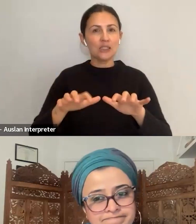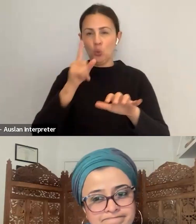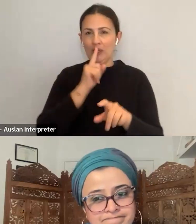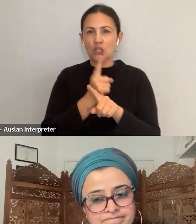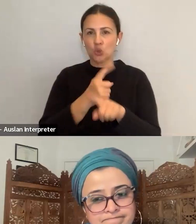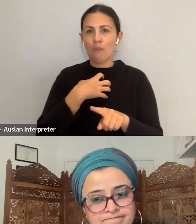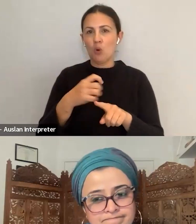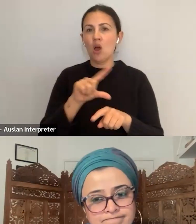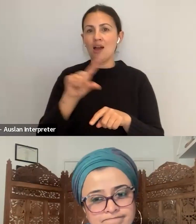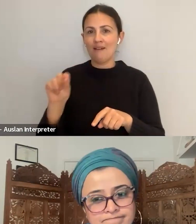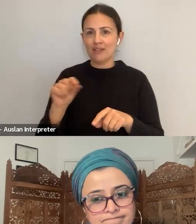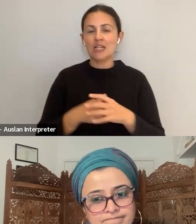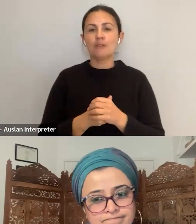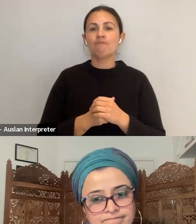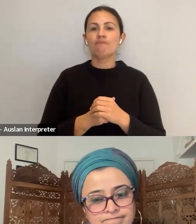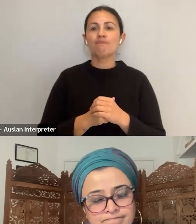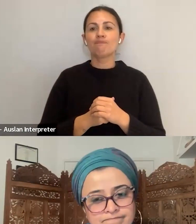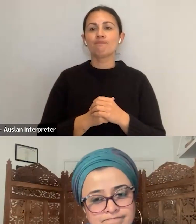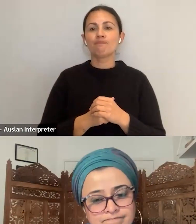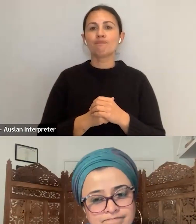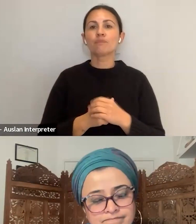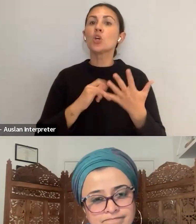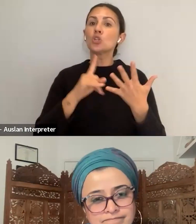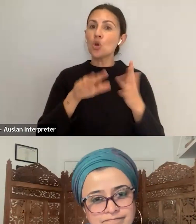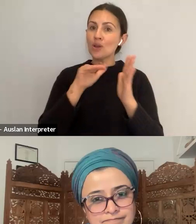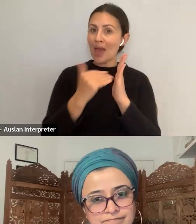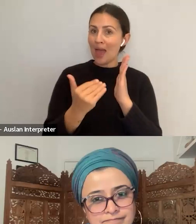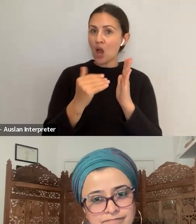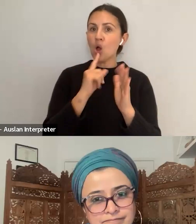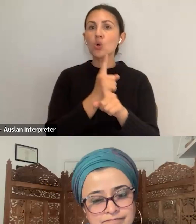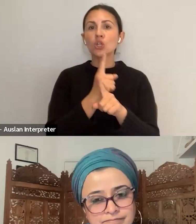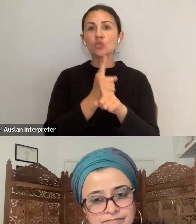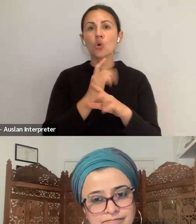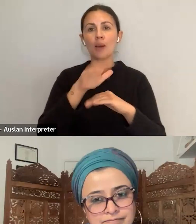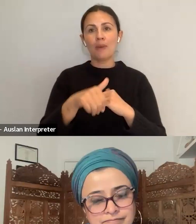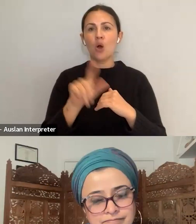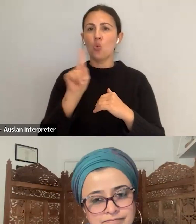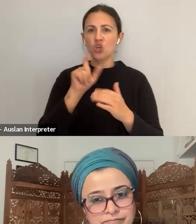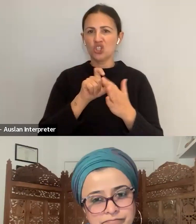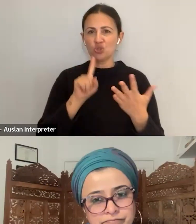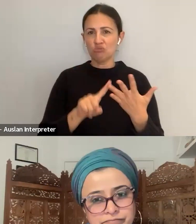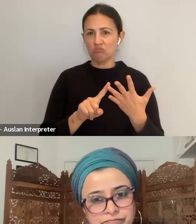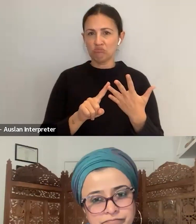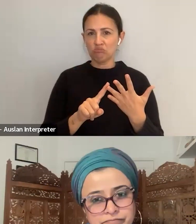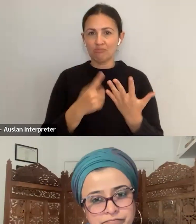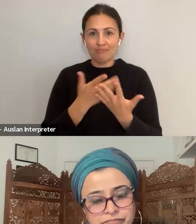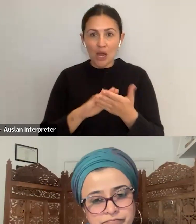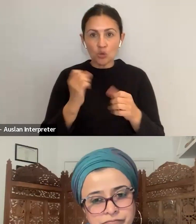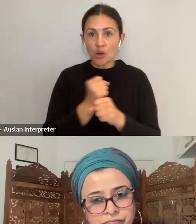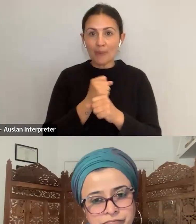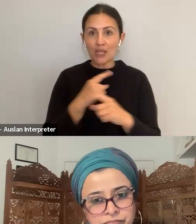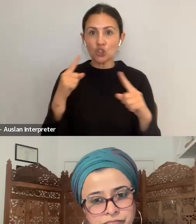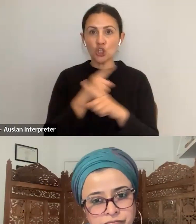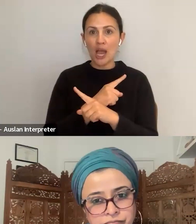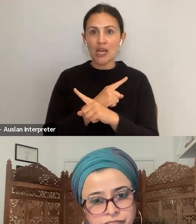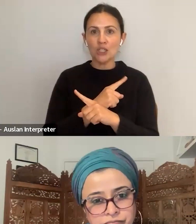this is the first kind of, we're going to talk now about kind of practical steps for how to, I